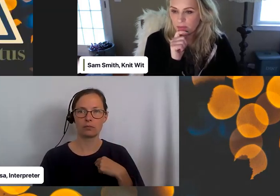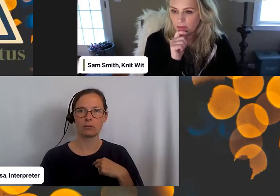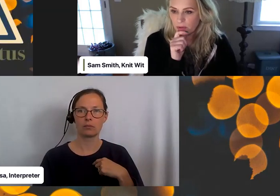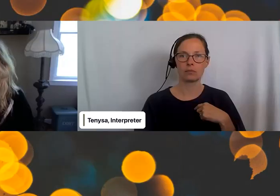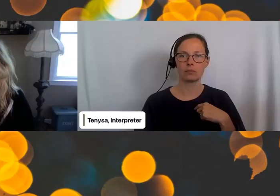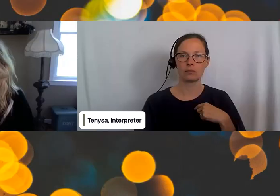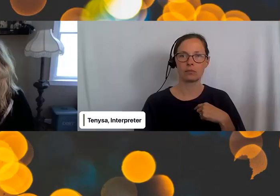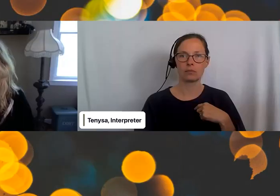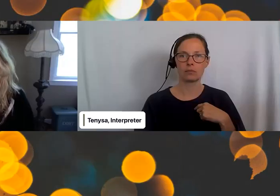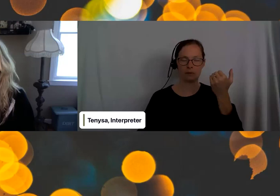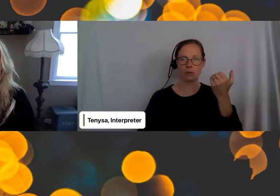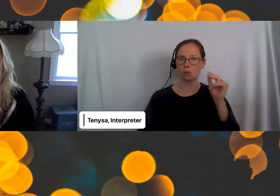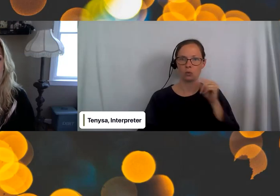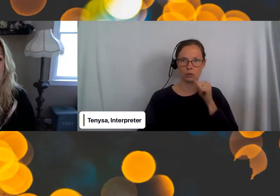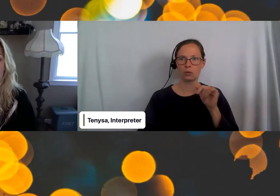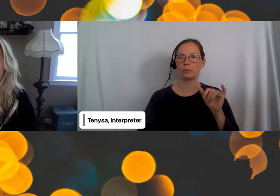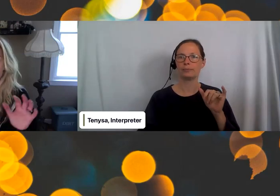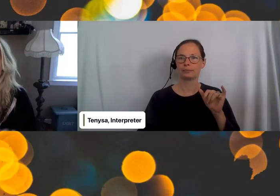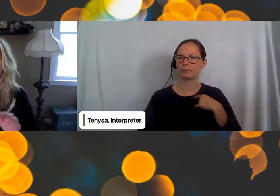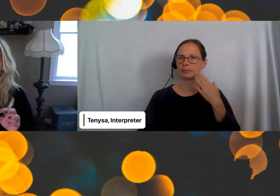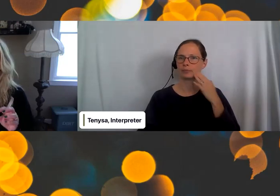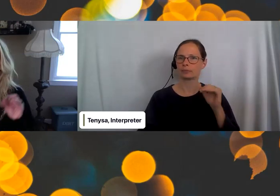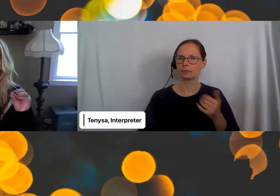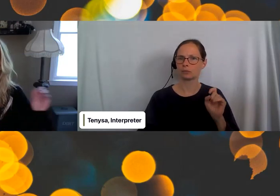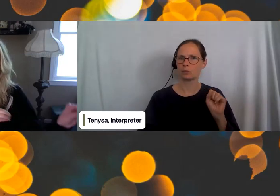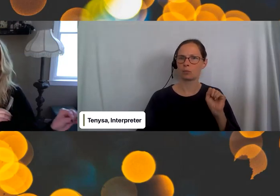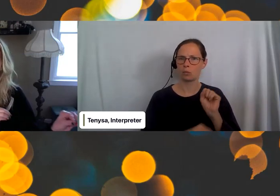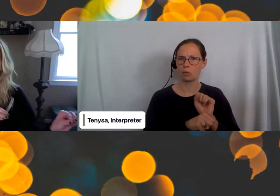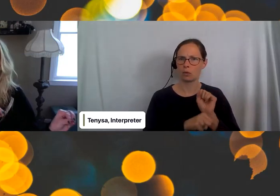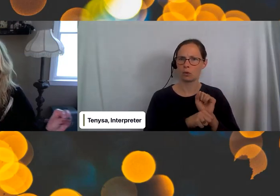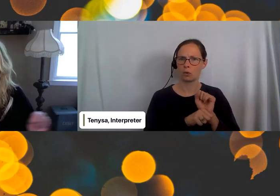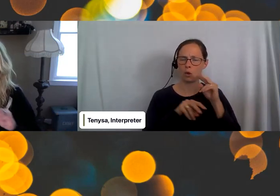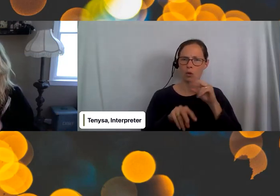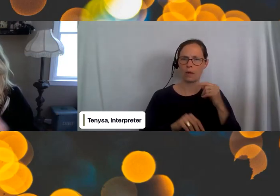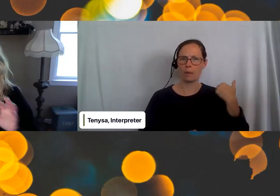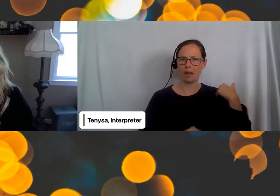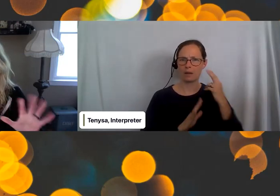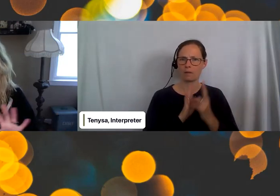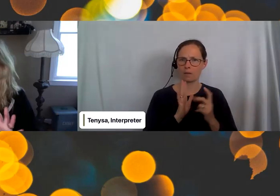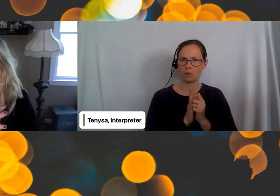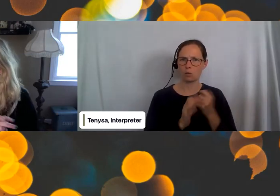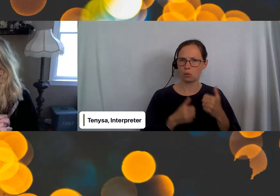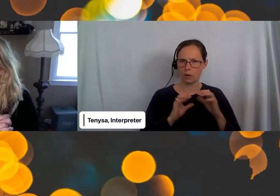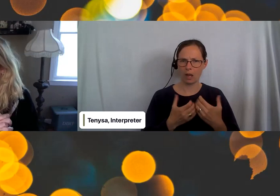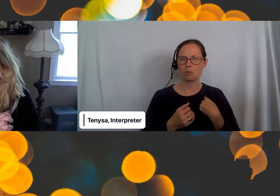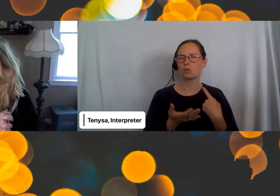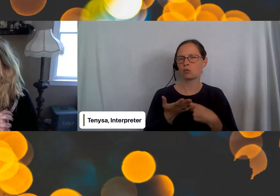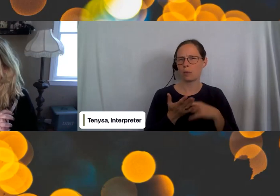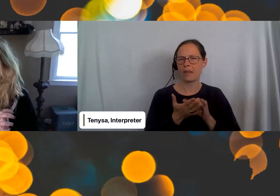on it with, no, she was not. So I don't know how it works with looking at the past videos with what class, but we can talk about that